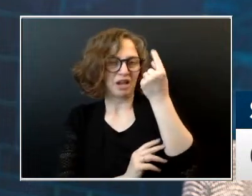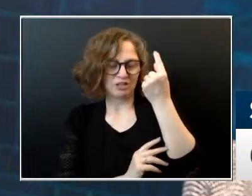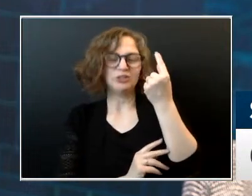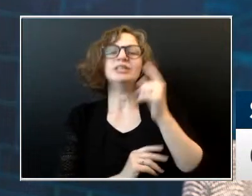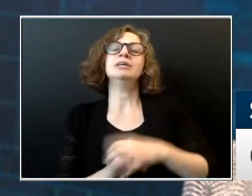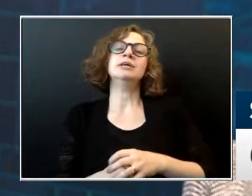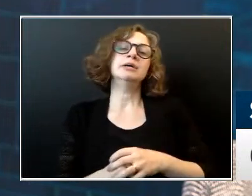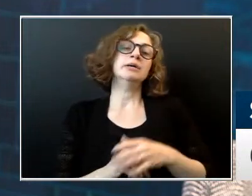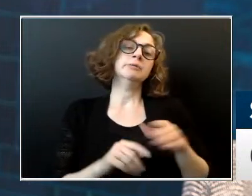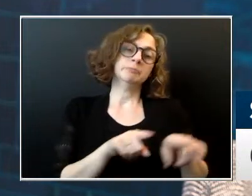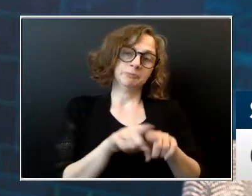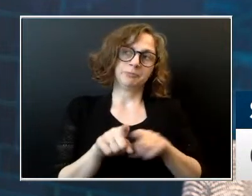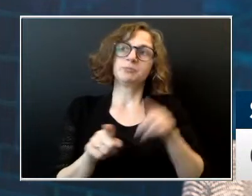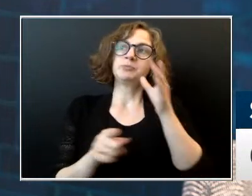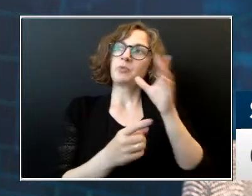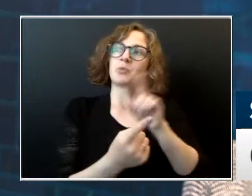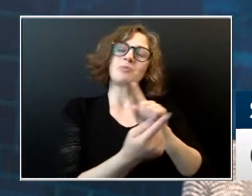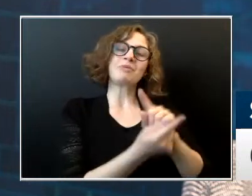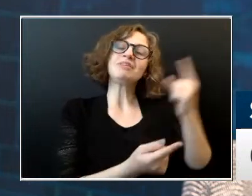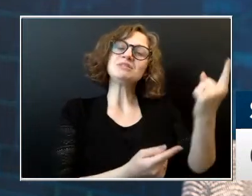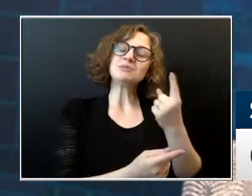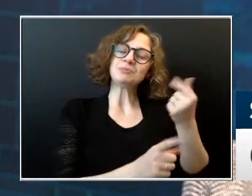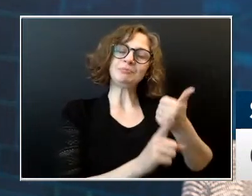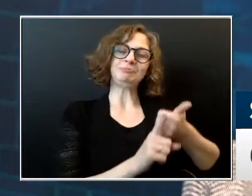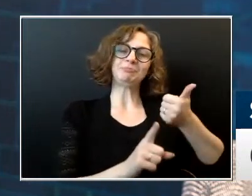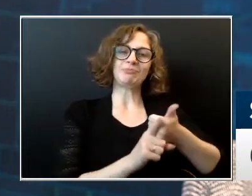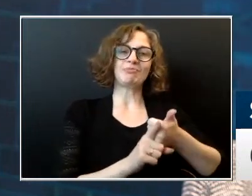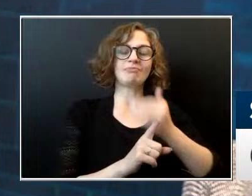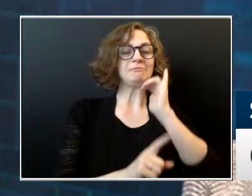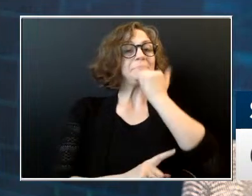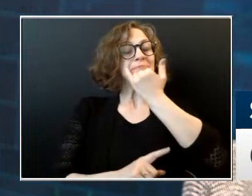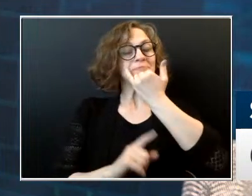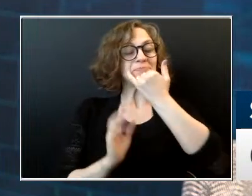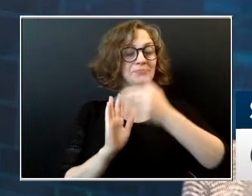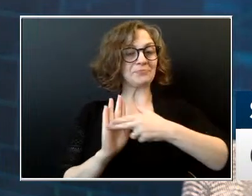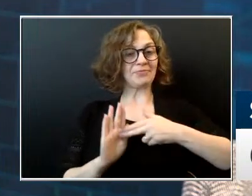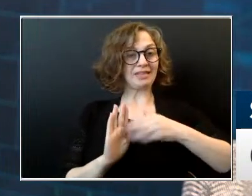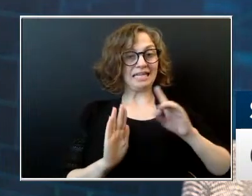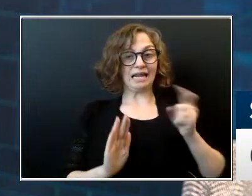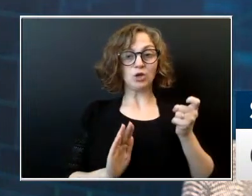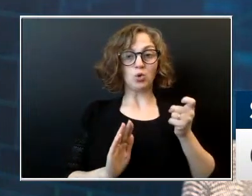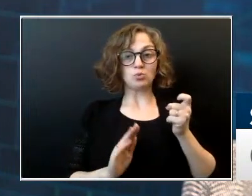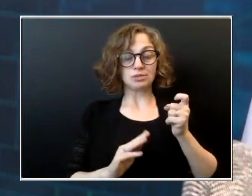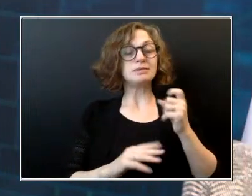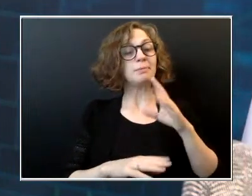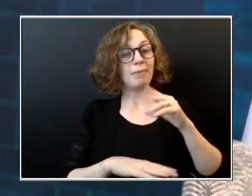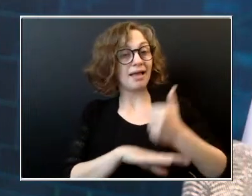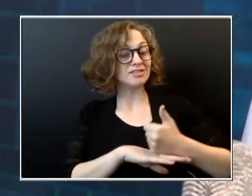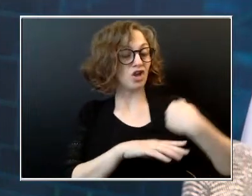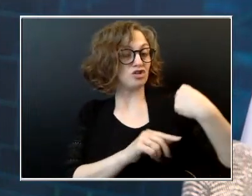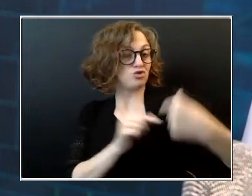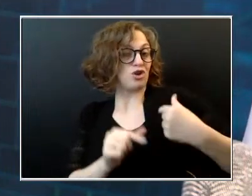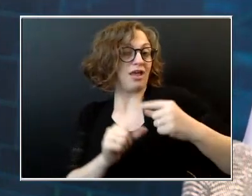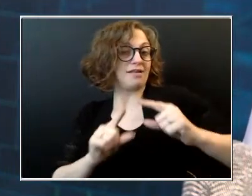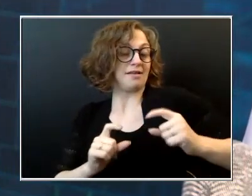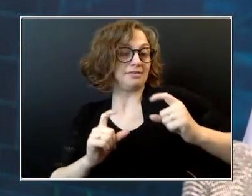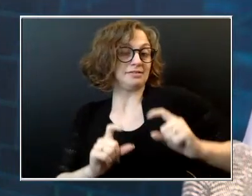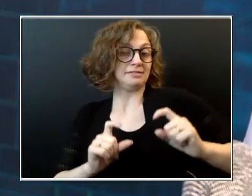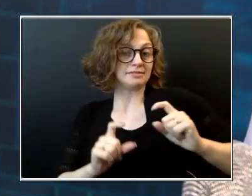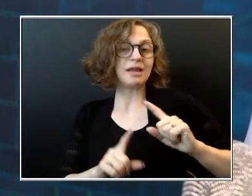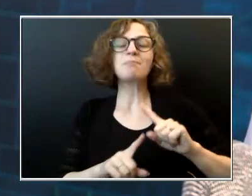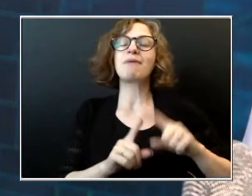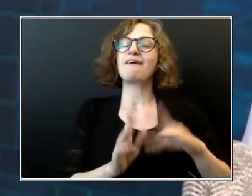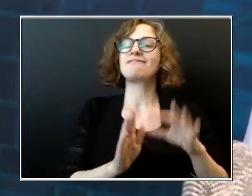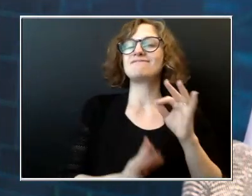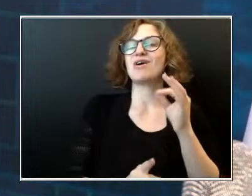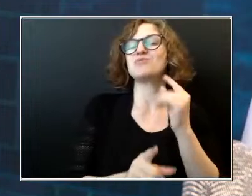was misdiagnosed based on a genetic test, but ultimately found the right answers once genetic counselors reviewed her